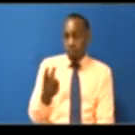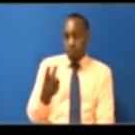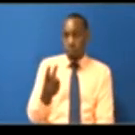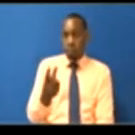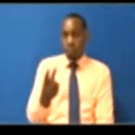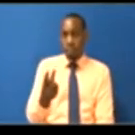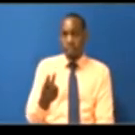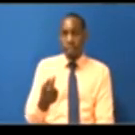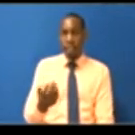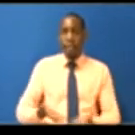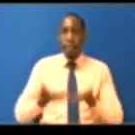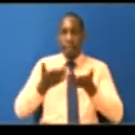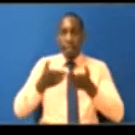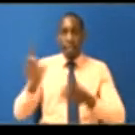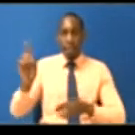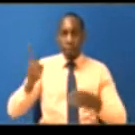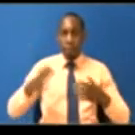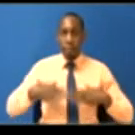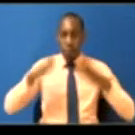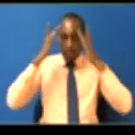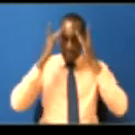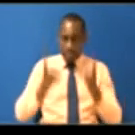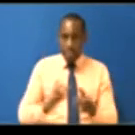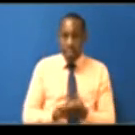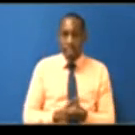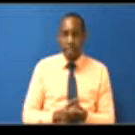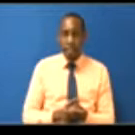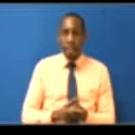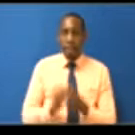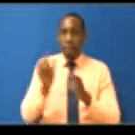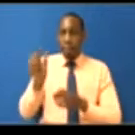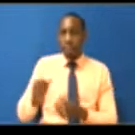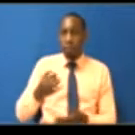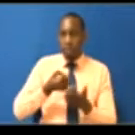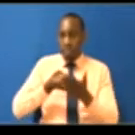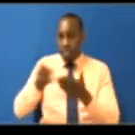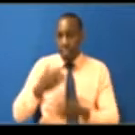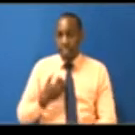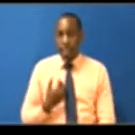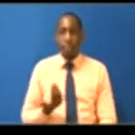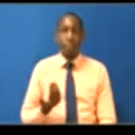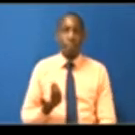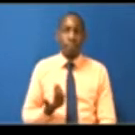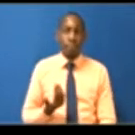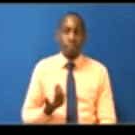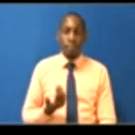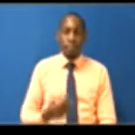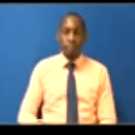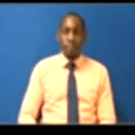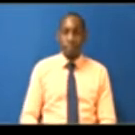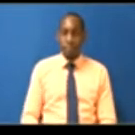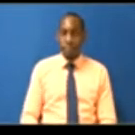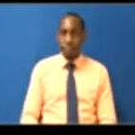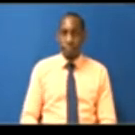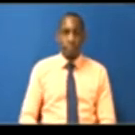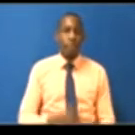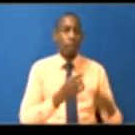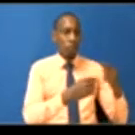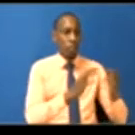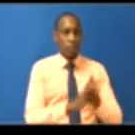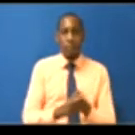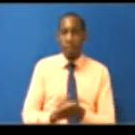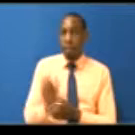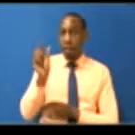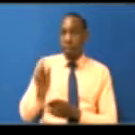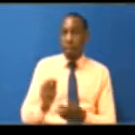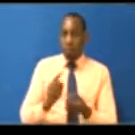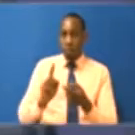leave it in other words decide who has these views who has integrity no no they are not mine very strong go ahead who